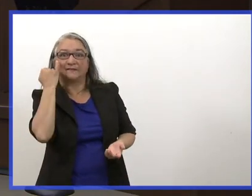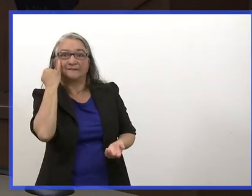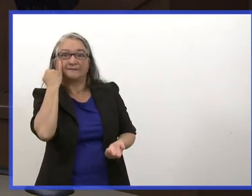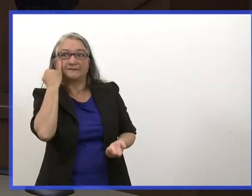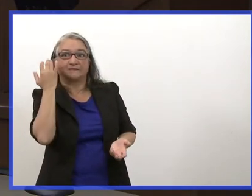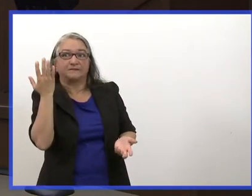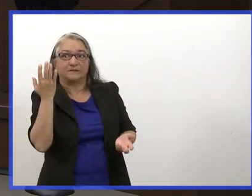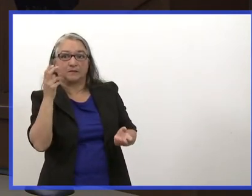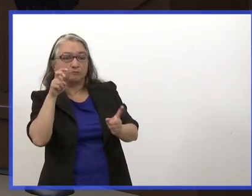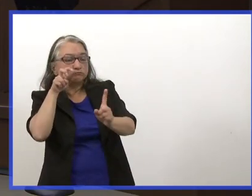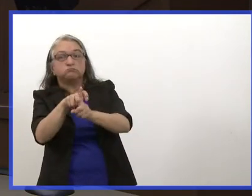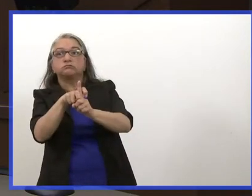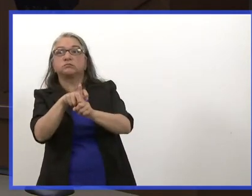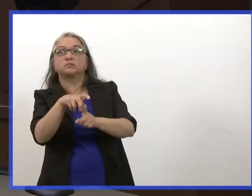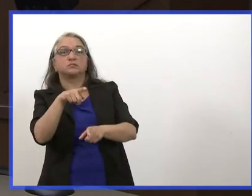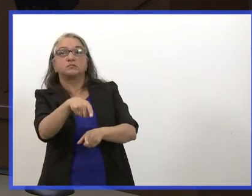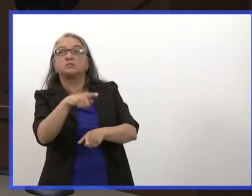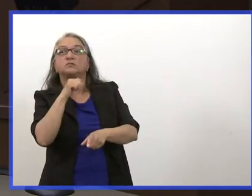this regard?